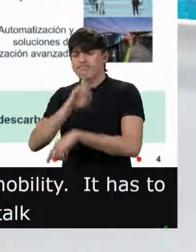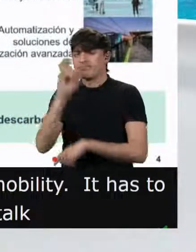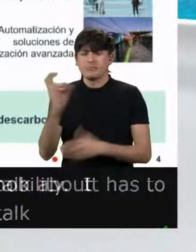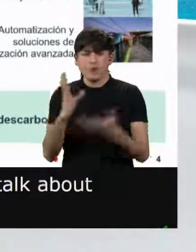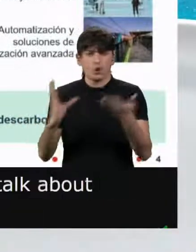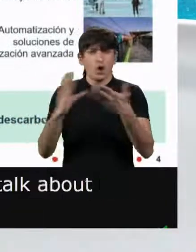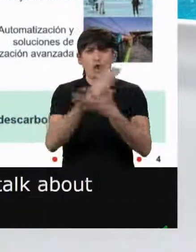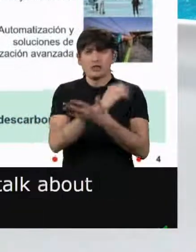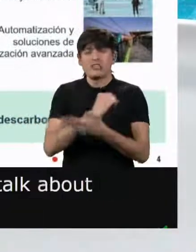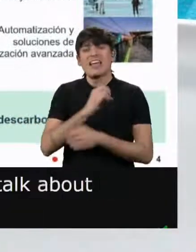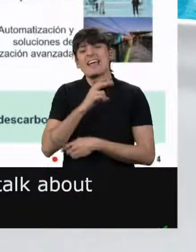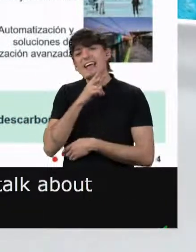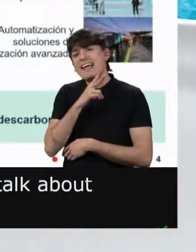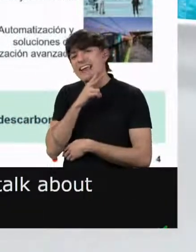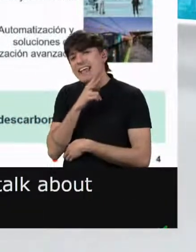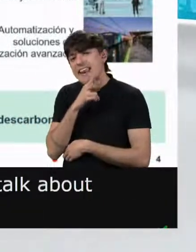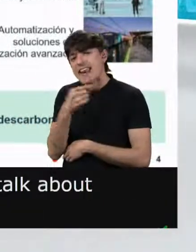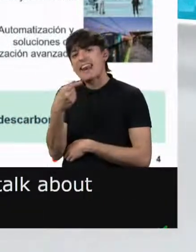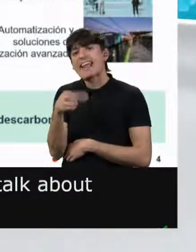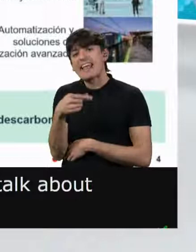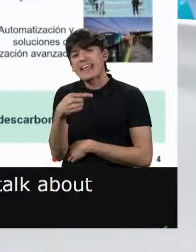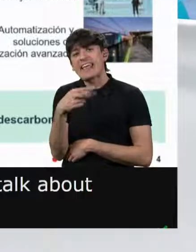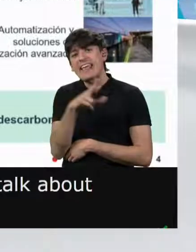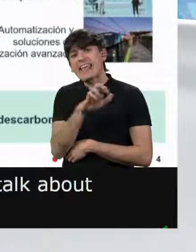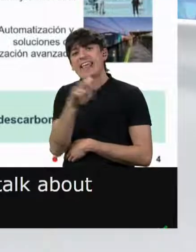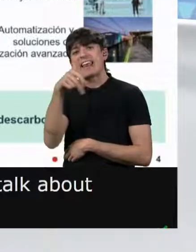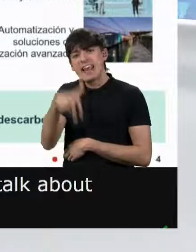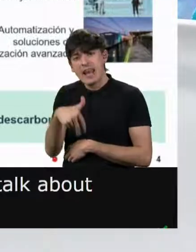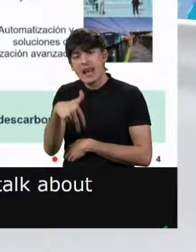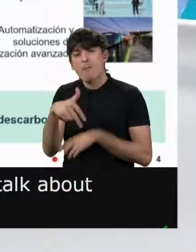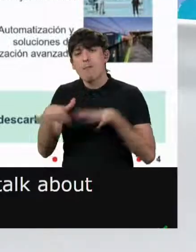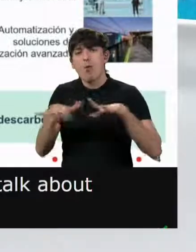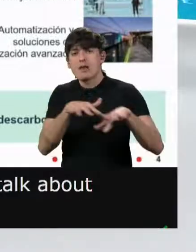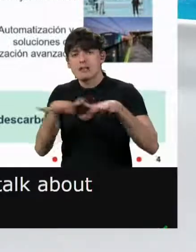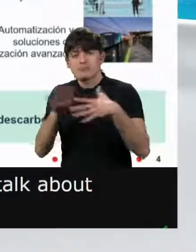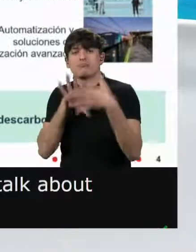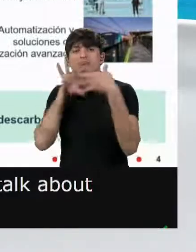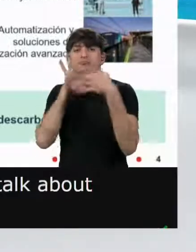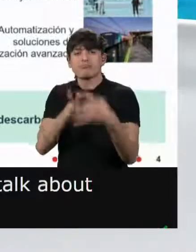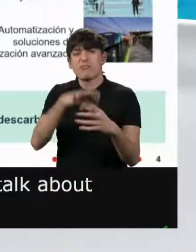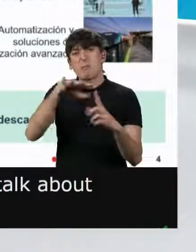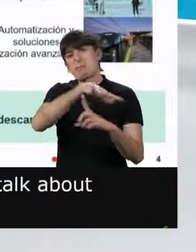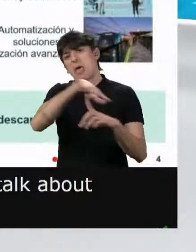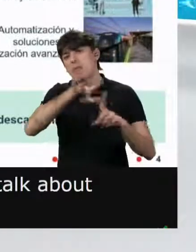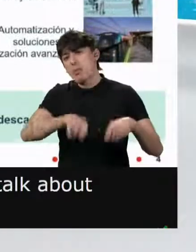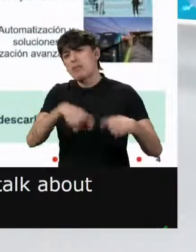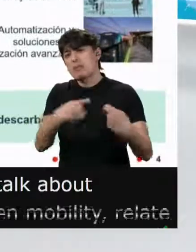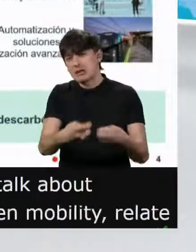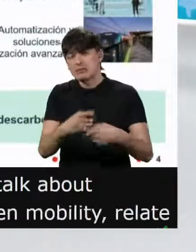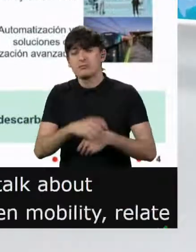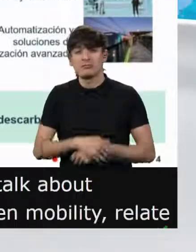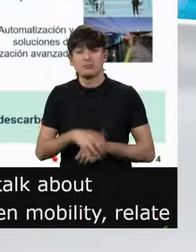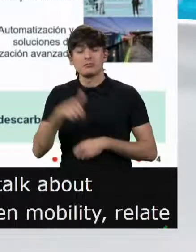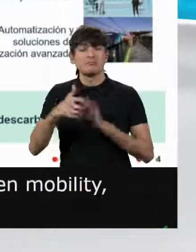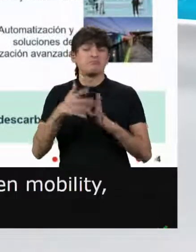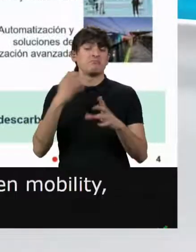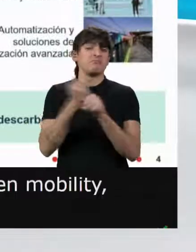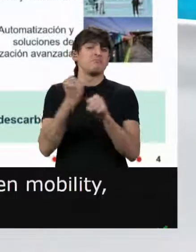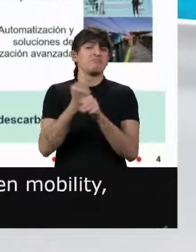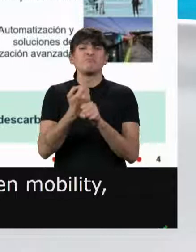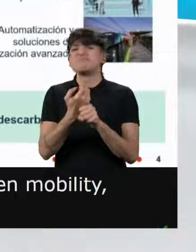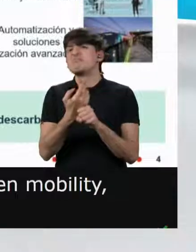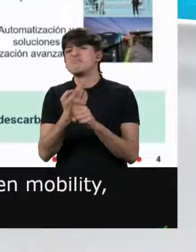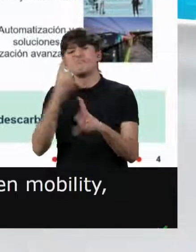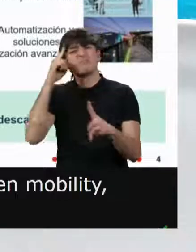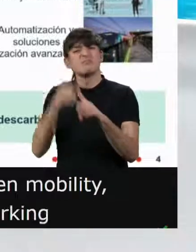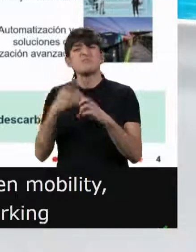forth. And then green mobility related with the environment. And here we're working on things